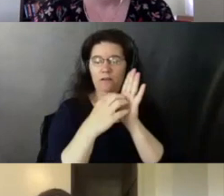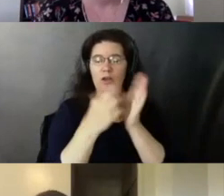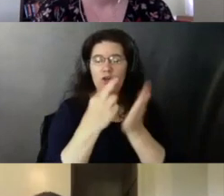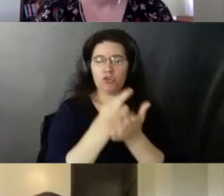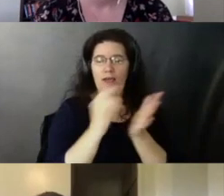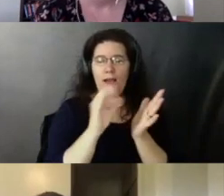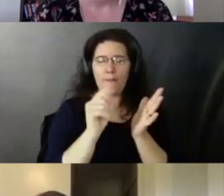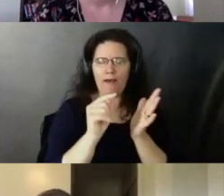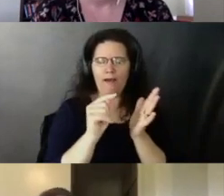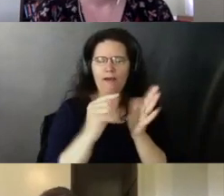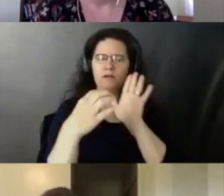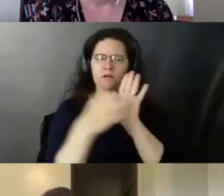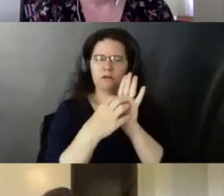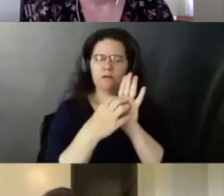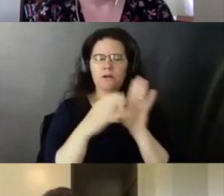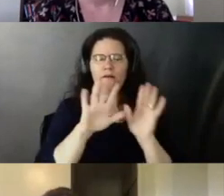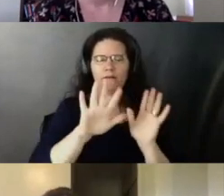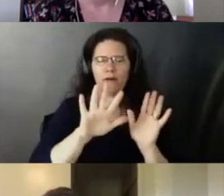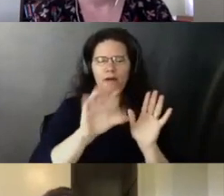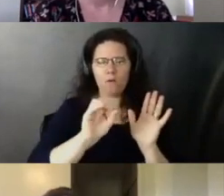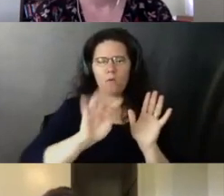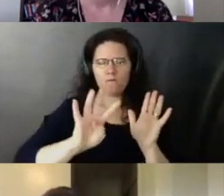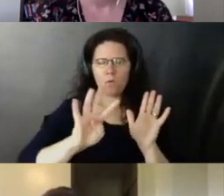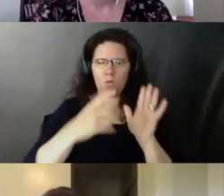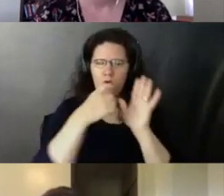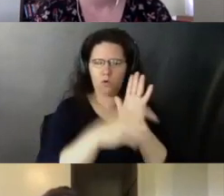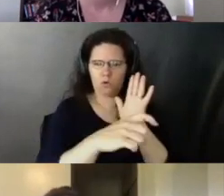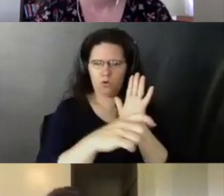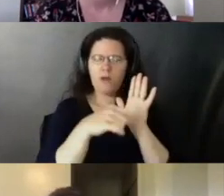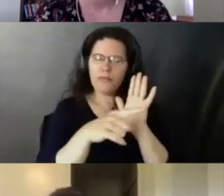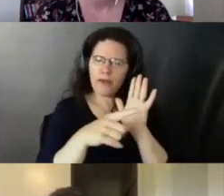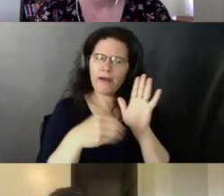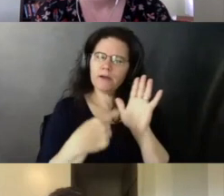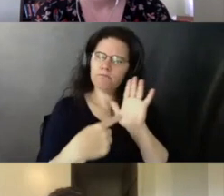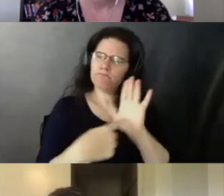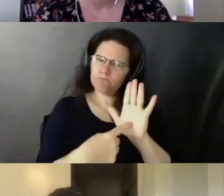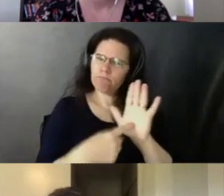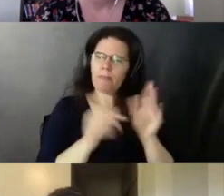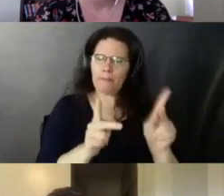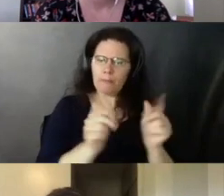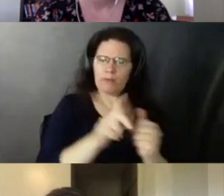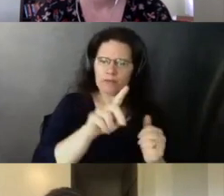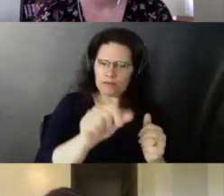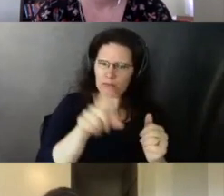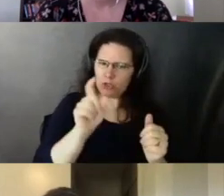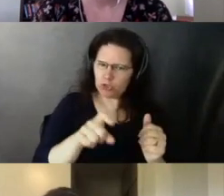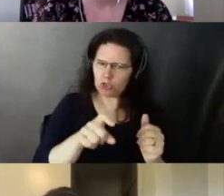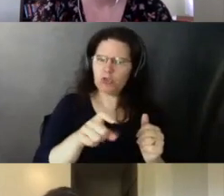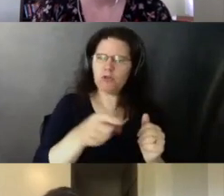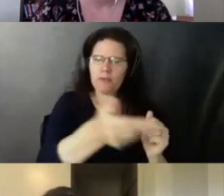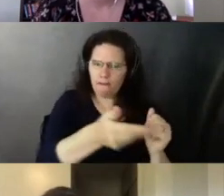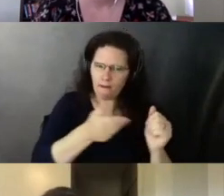It provided equal opportunity for employment within federal government and federally